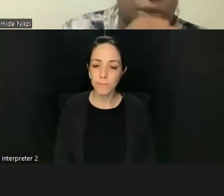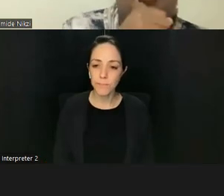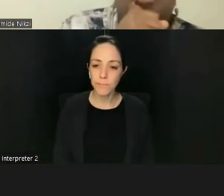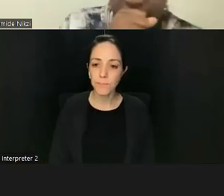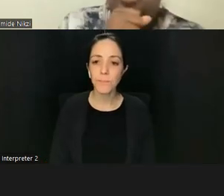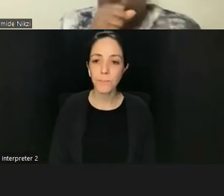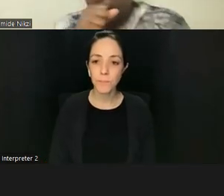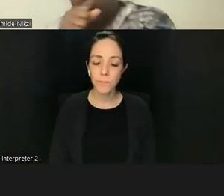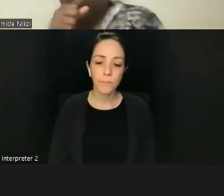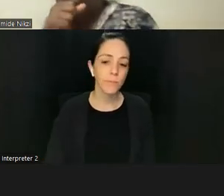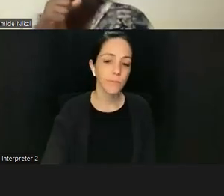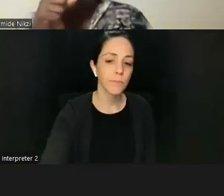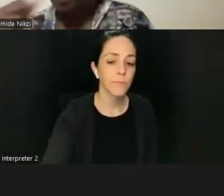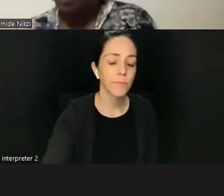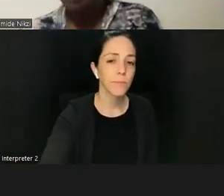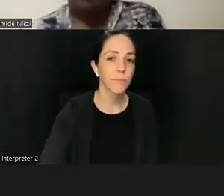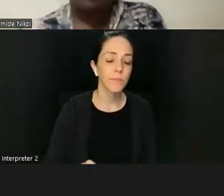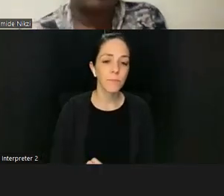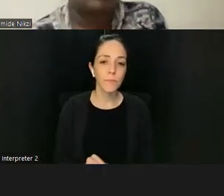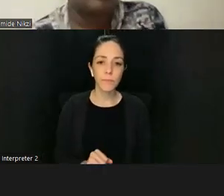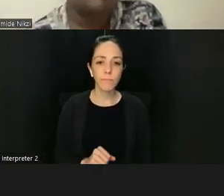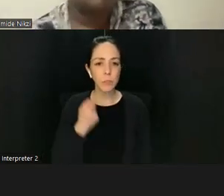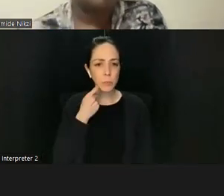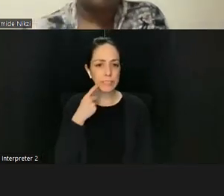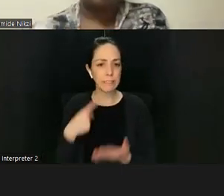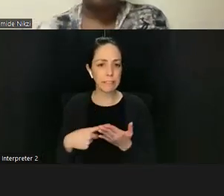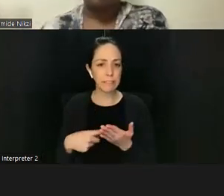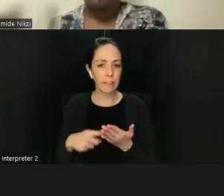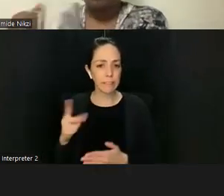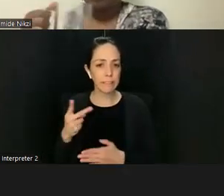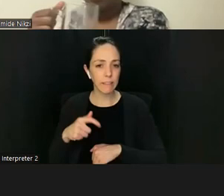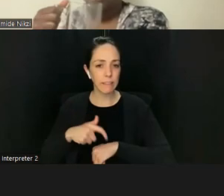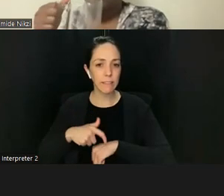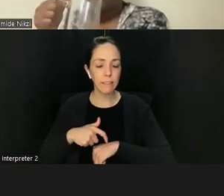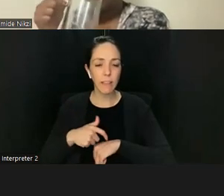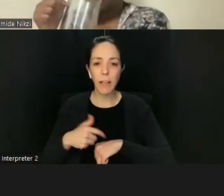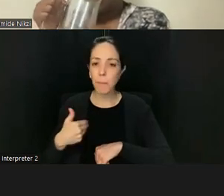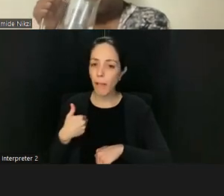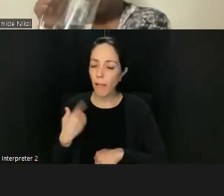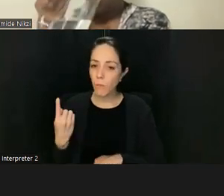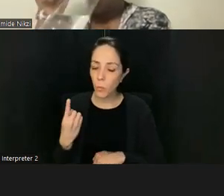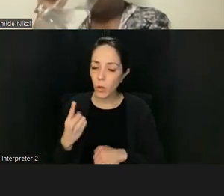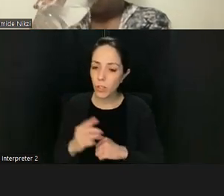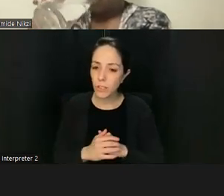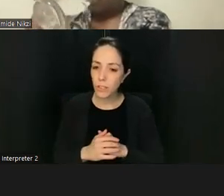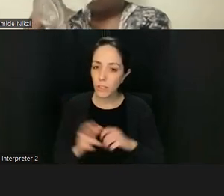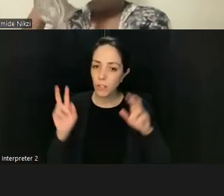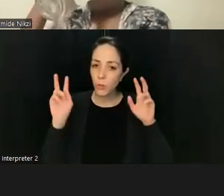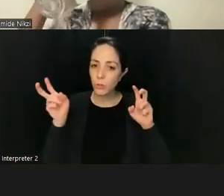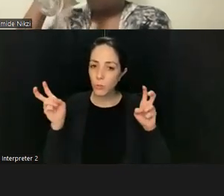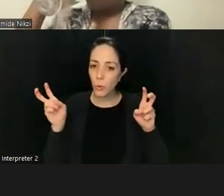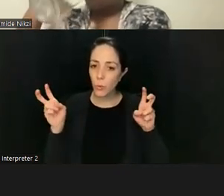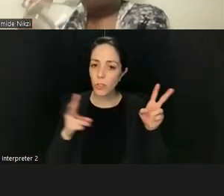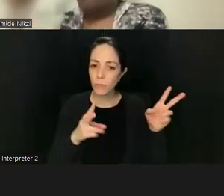In the introduction, right after the part you were just discussing for a second time, there's a thing from that's quoting from the